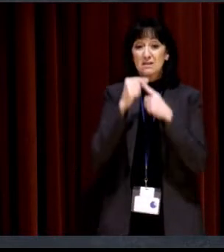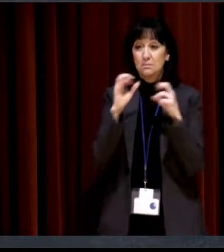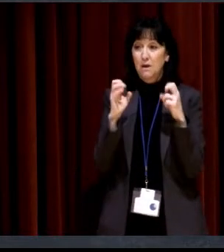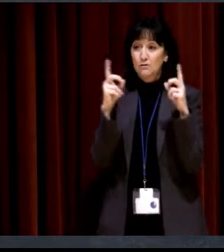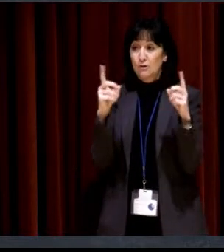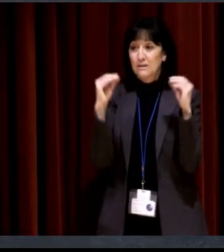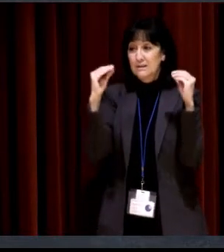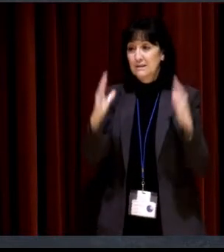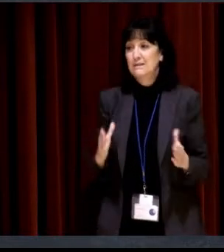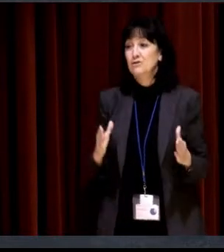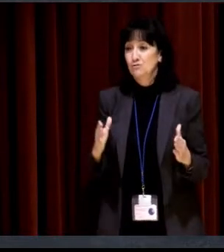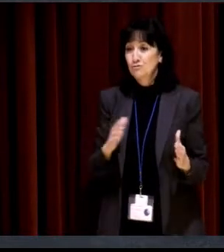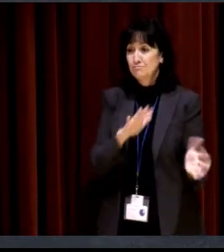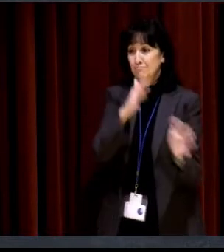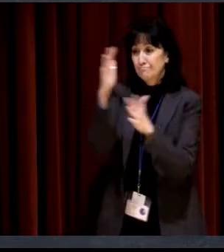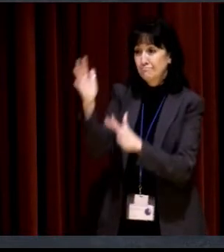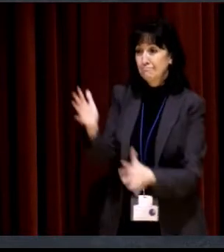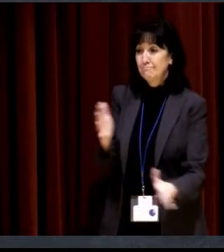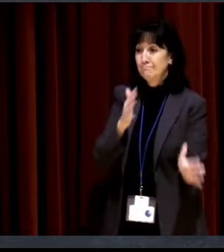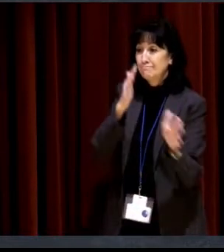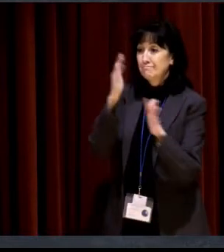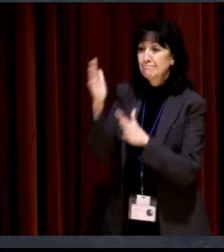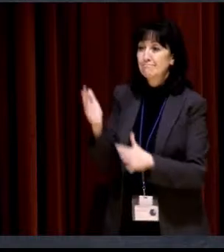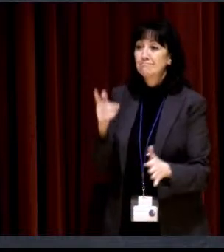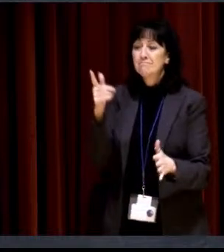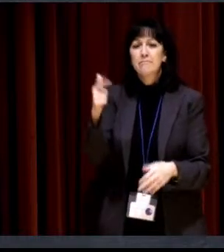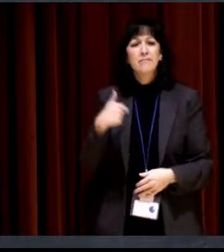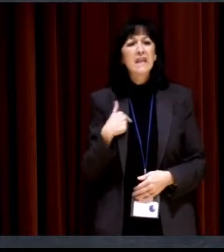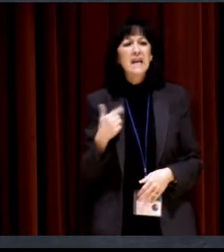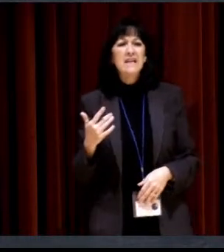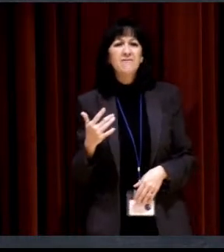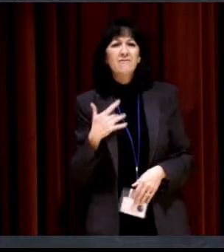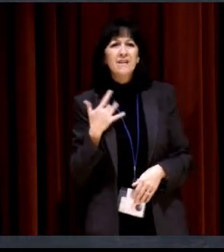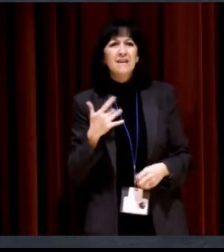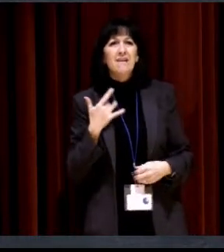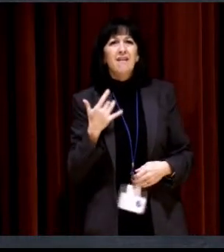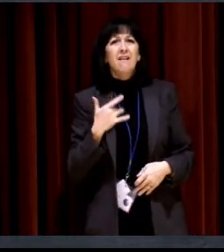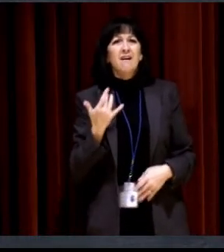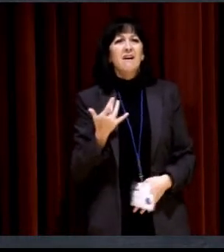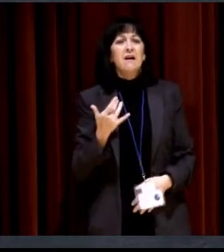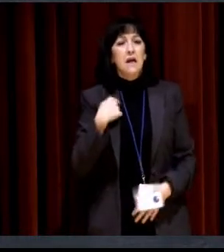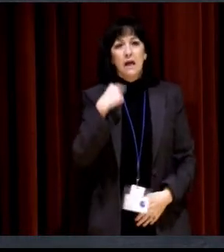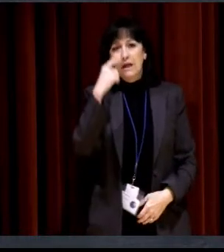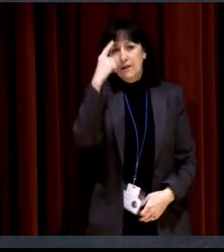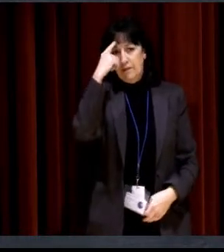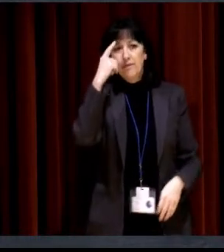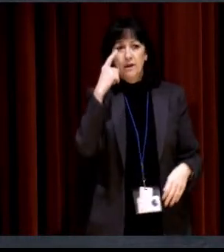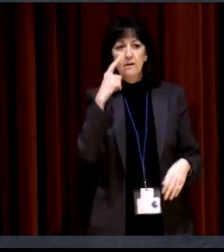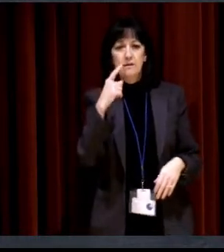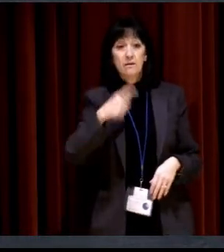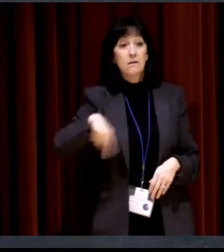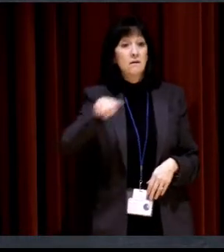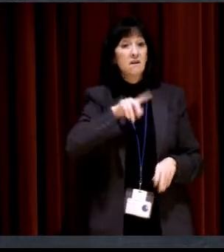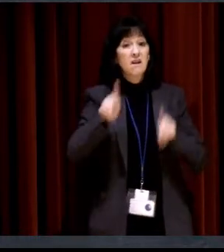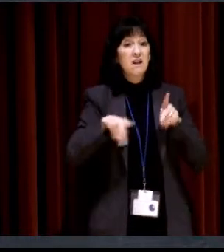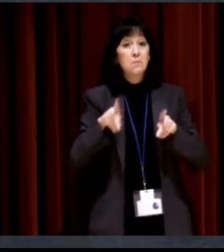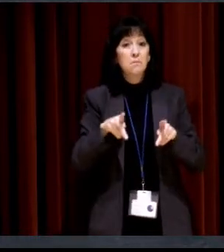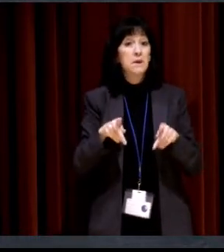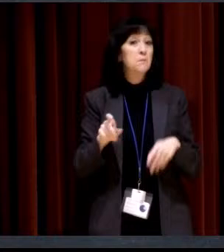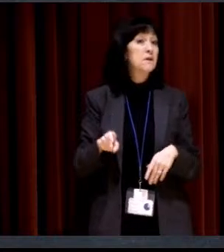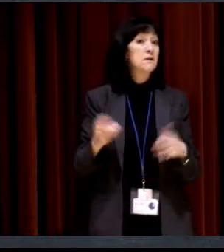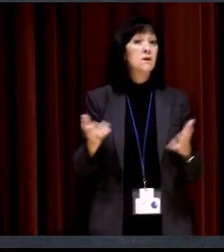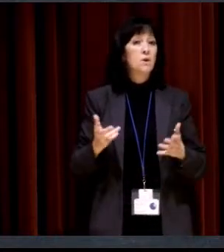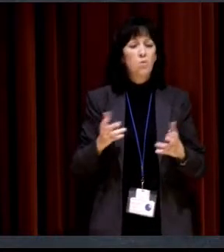So between the And I just feel like everybody has to respect each other. The people in